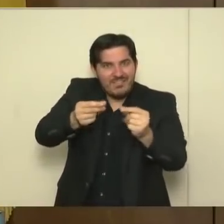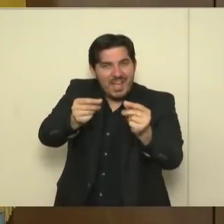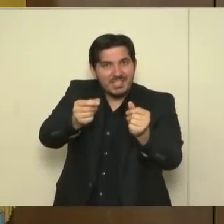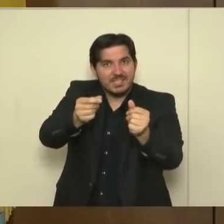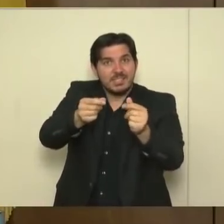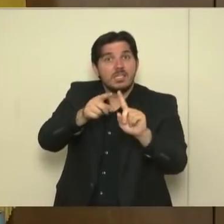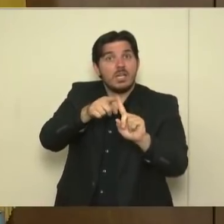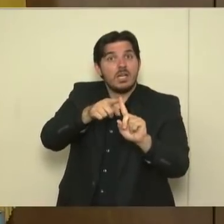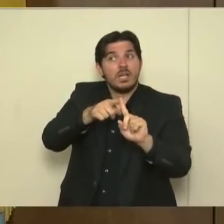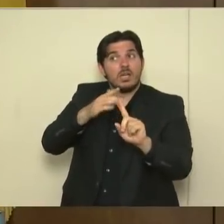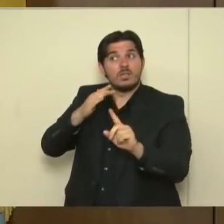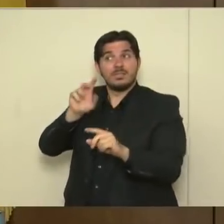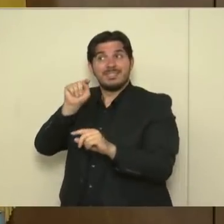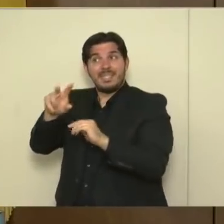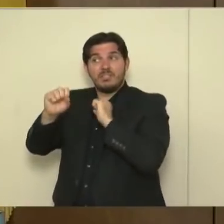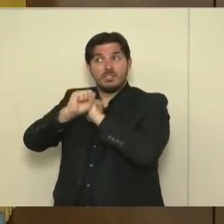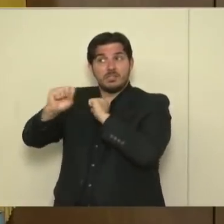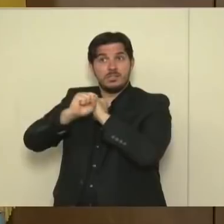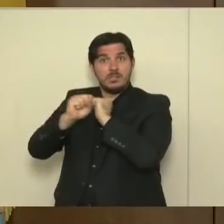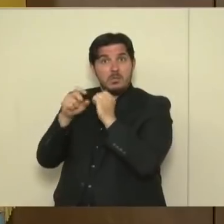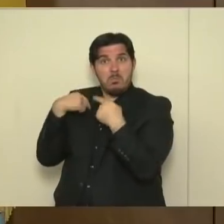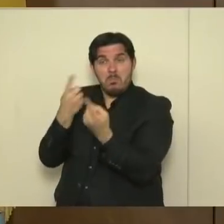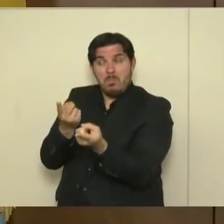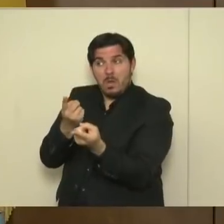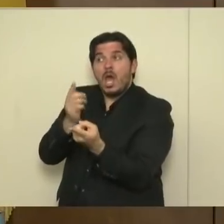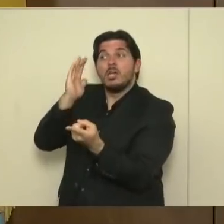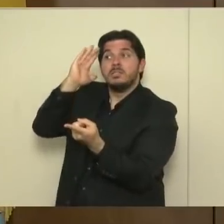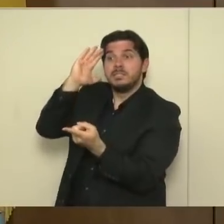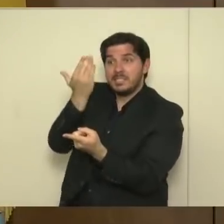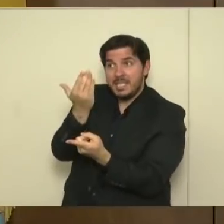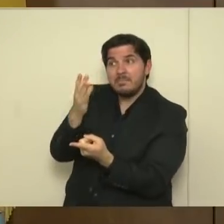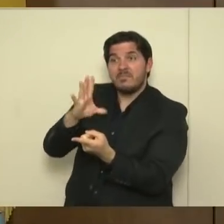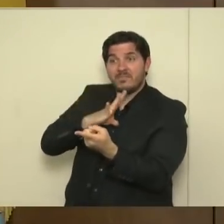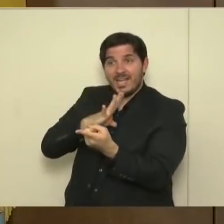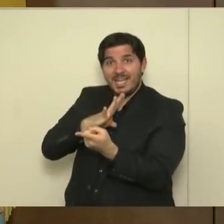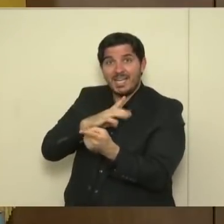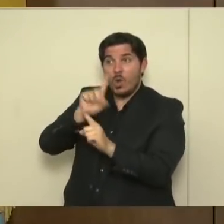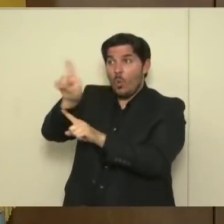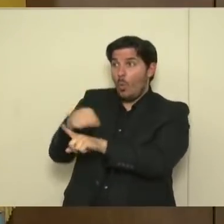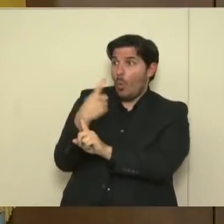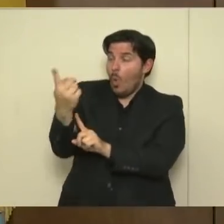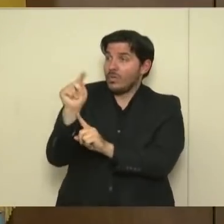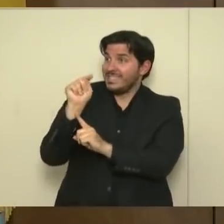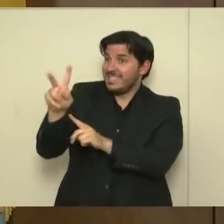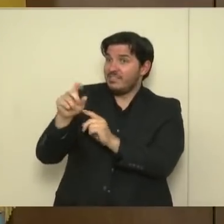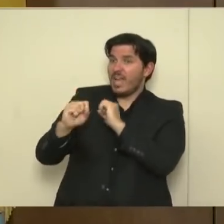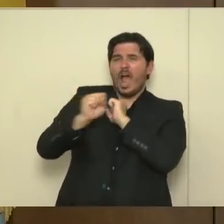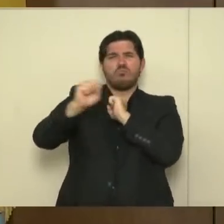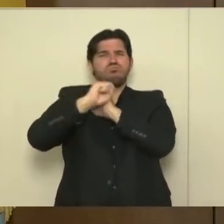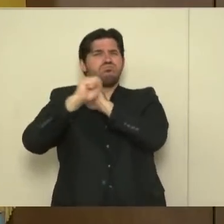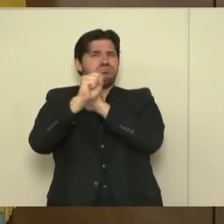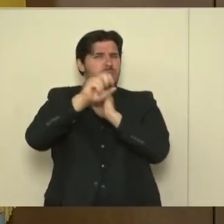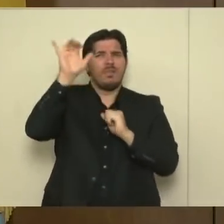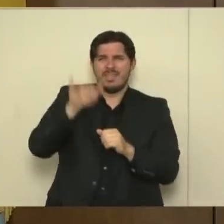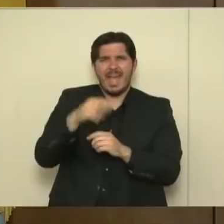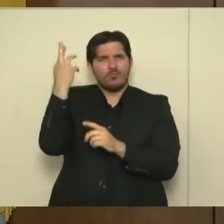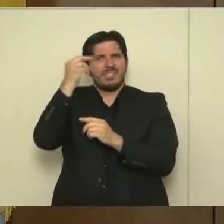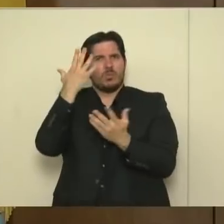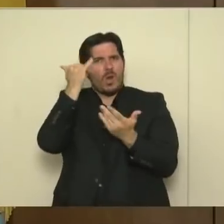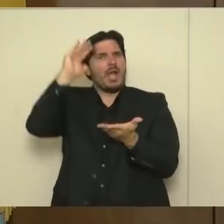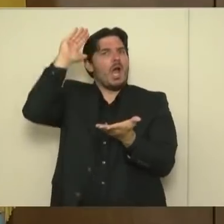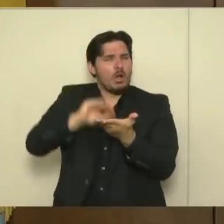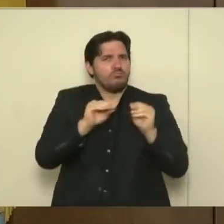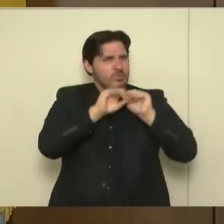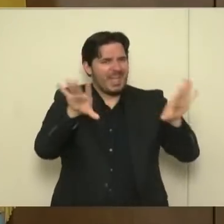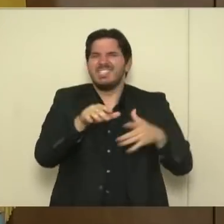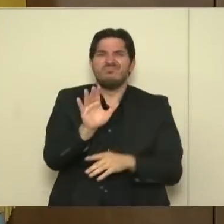certainly appears that all these things are working in concert to give us the kinds of improvements that we need. So what you